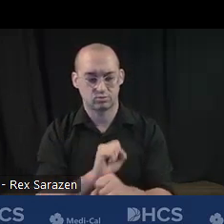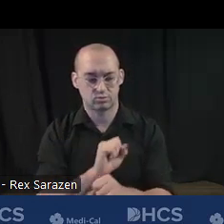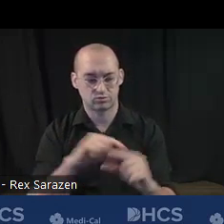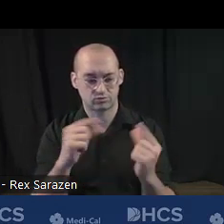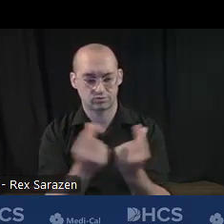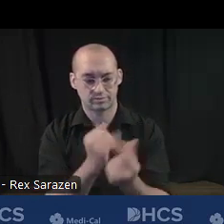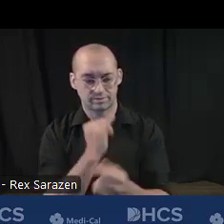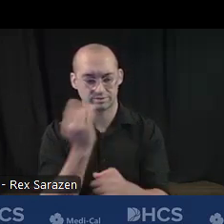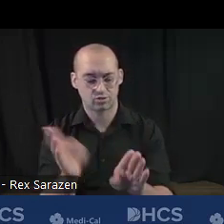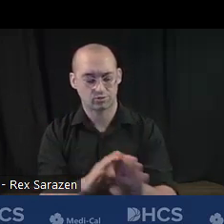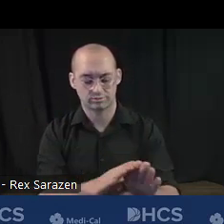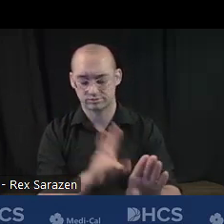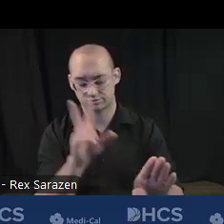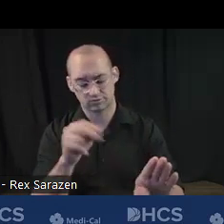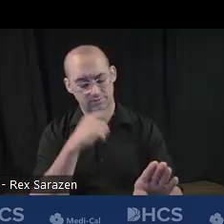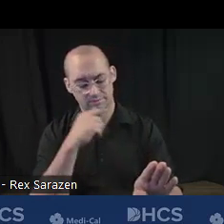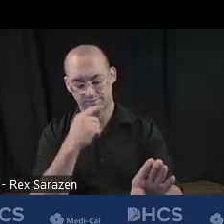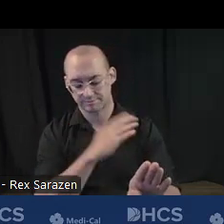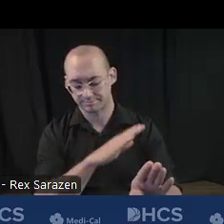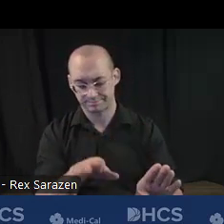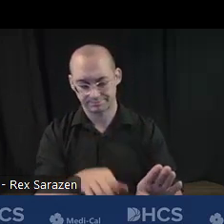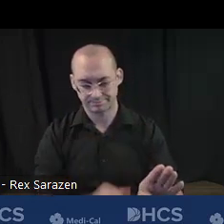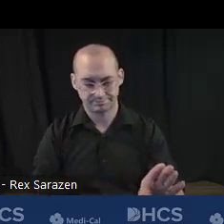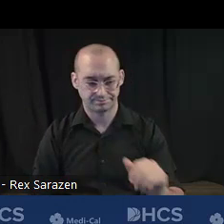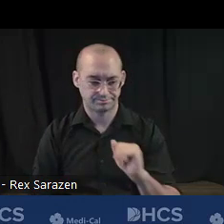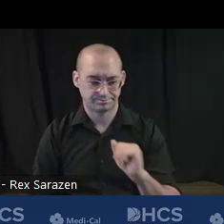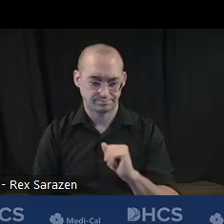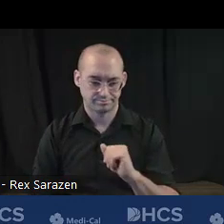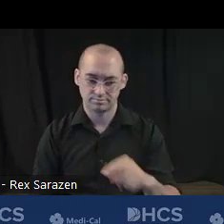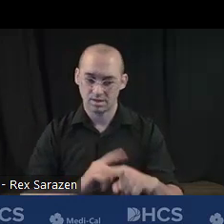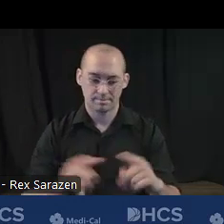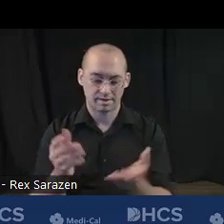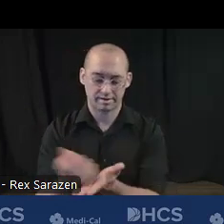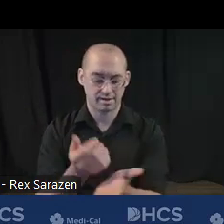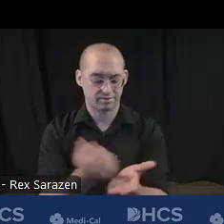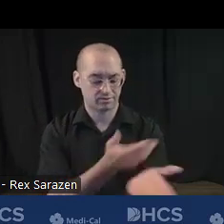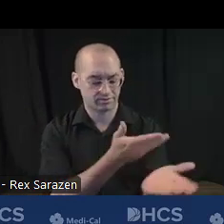closed to the public to allow for candid discussion, but materials from the meetings